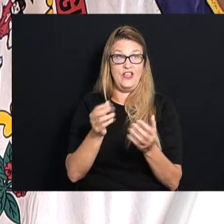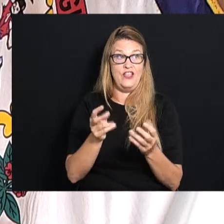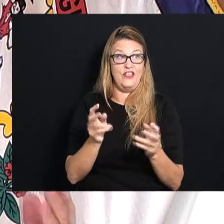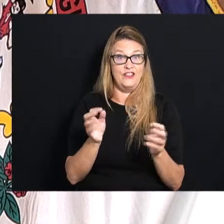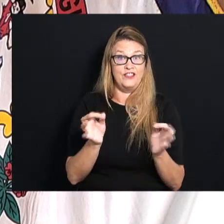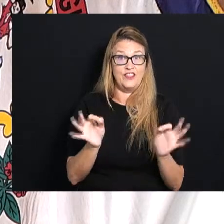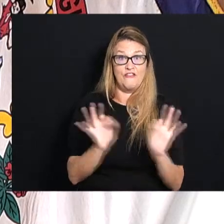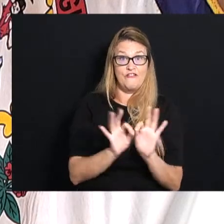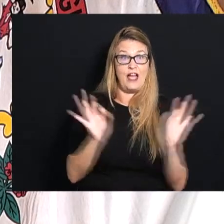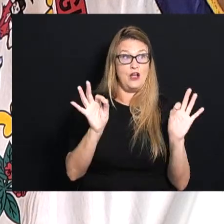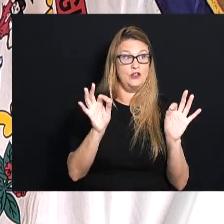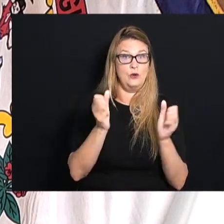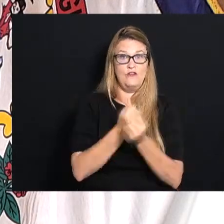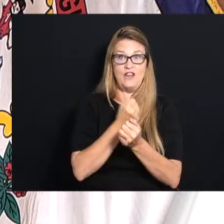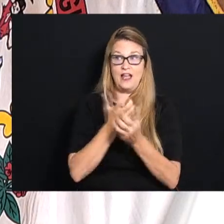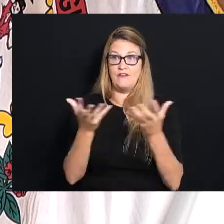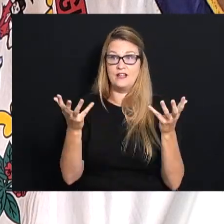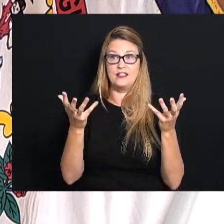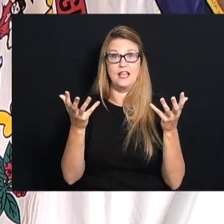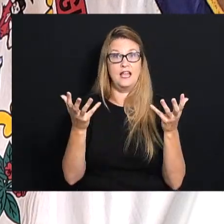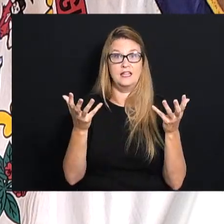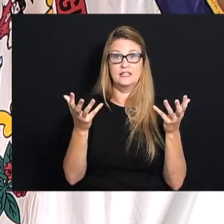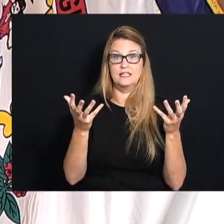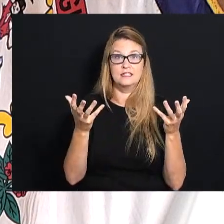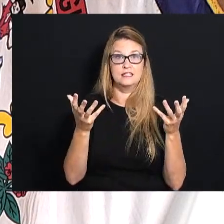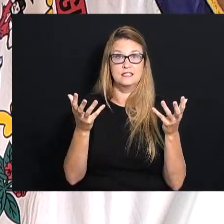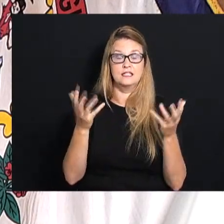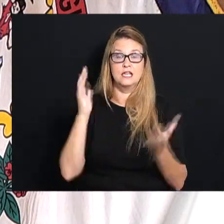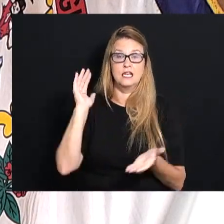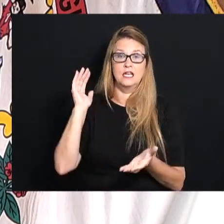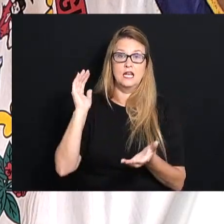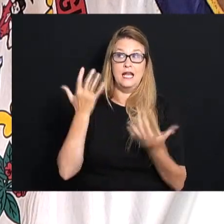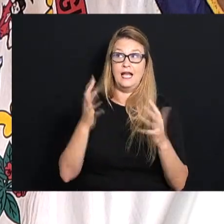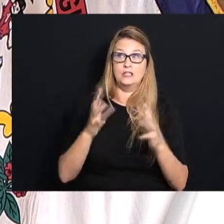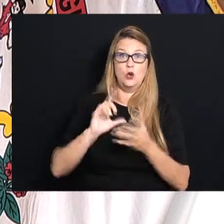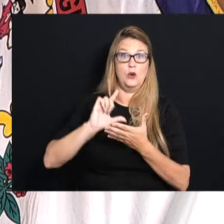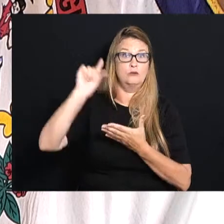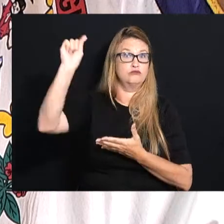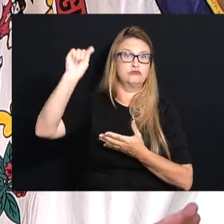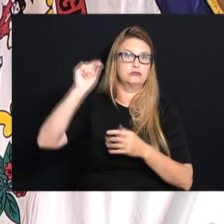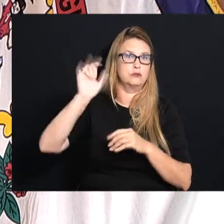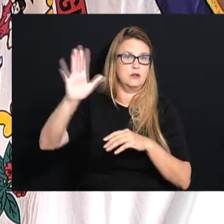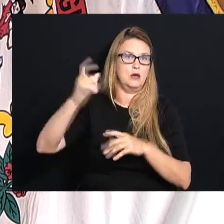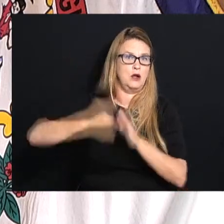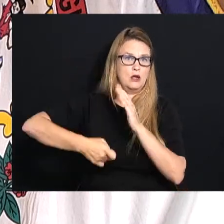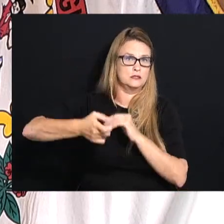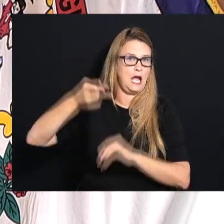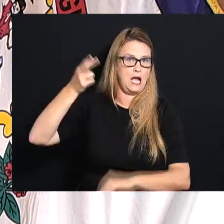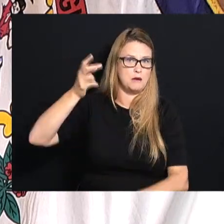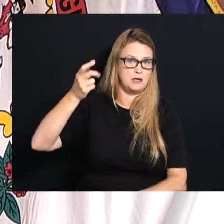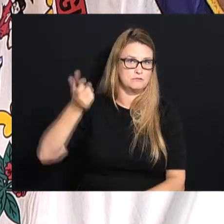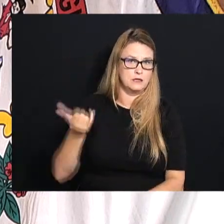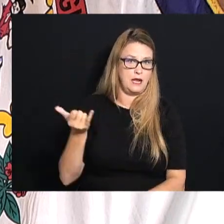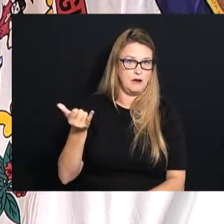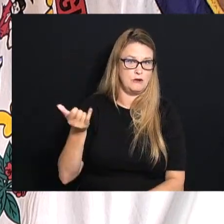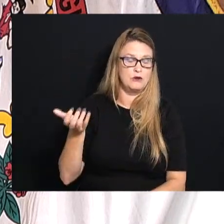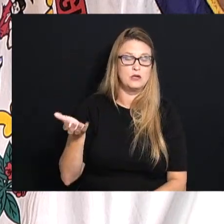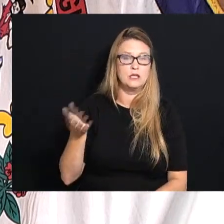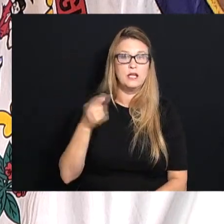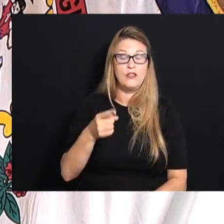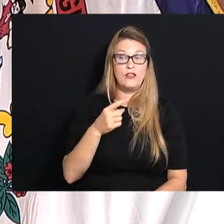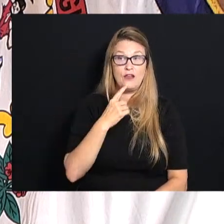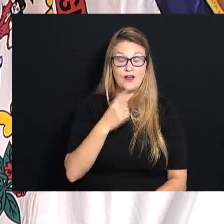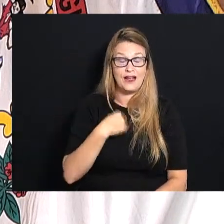roof bolts to rock dust to everything under the sun has gone through the roof. And if they're mining a 30